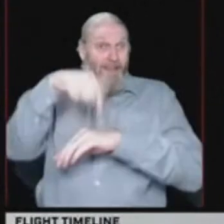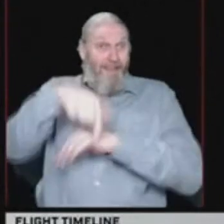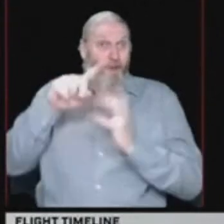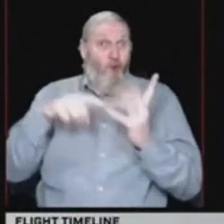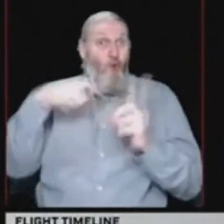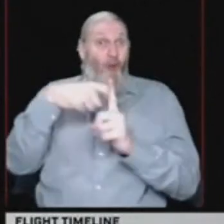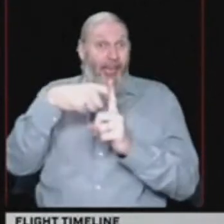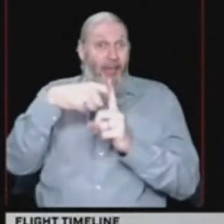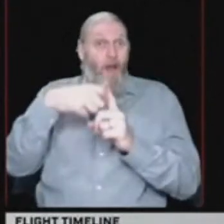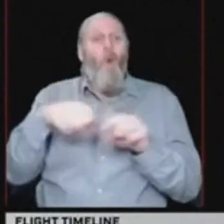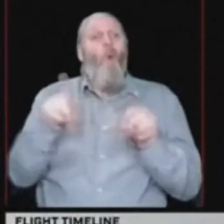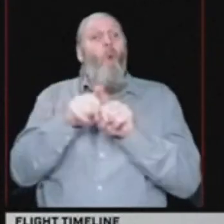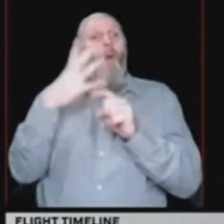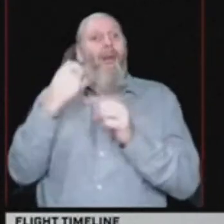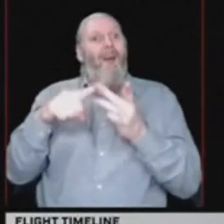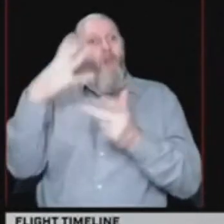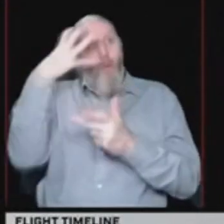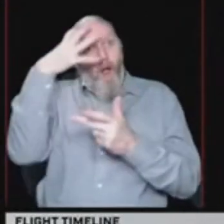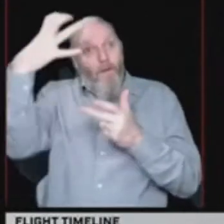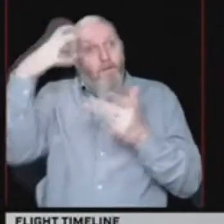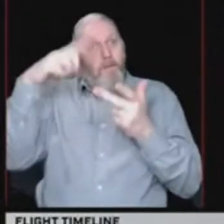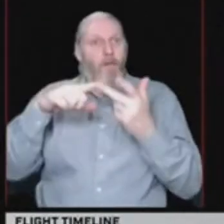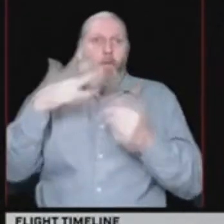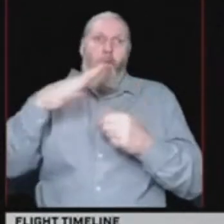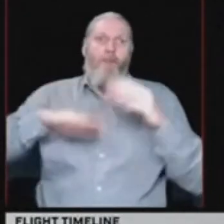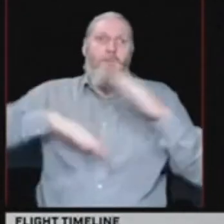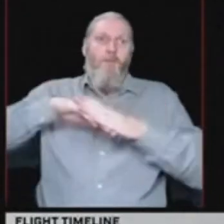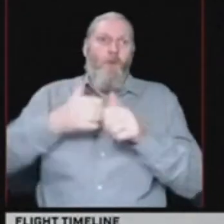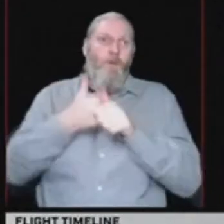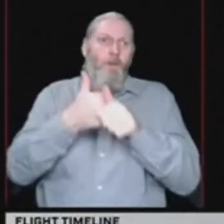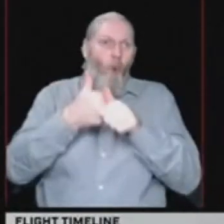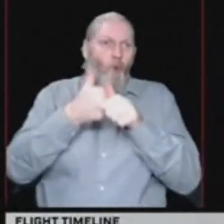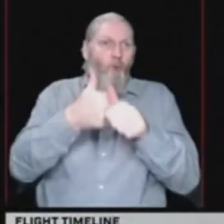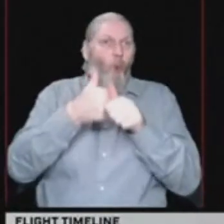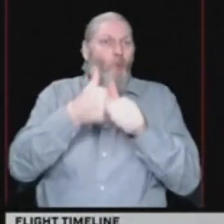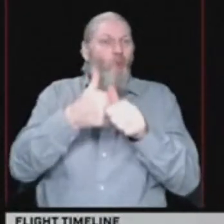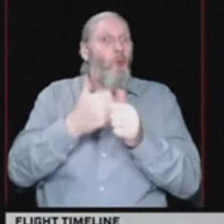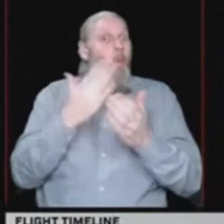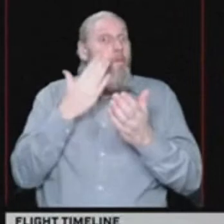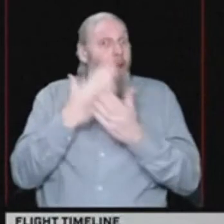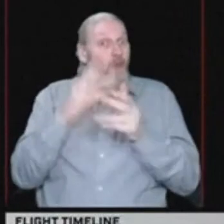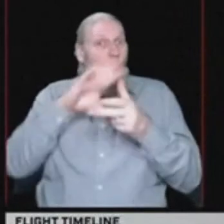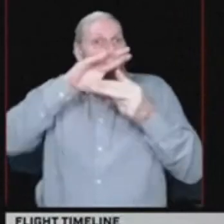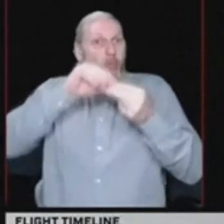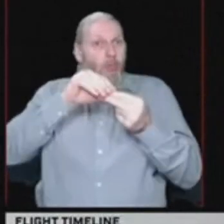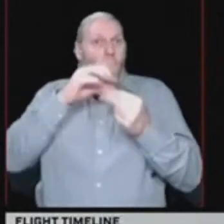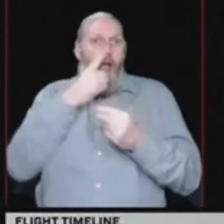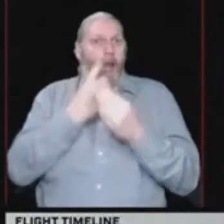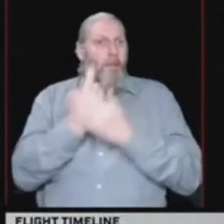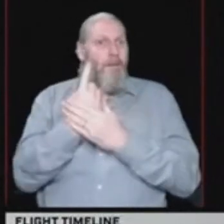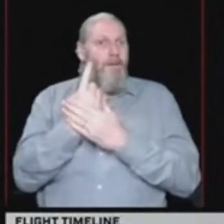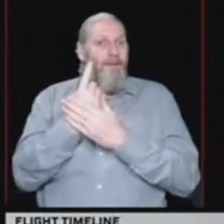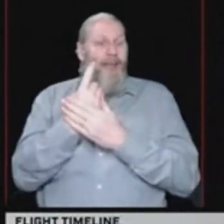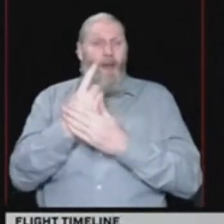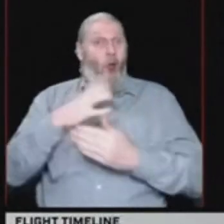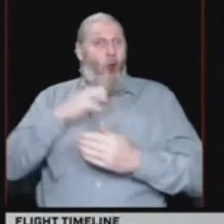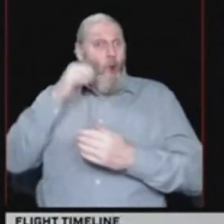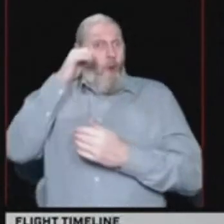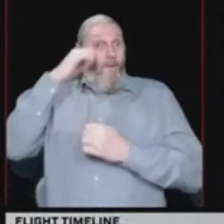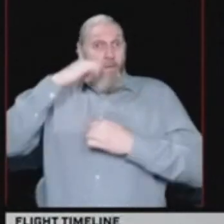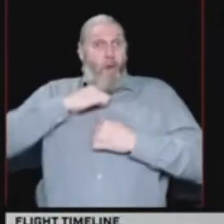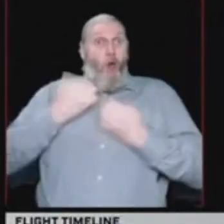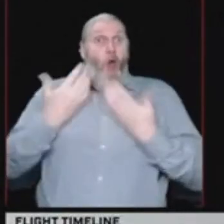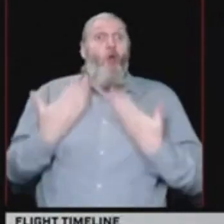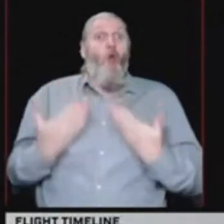those things stack up and ensure these launches can happen. And I know that from personal experience, because both in my current job as business secretary, but also